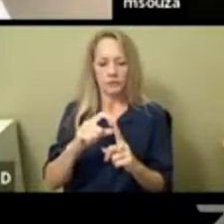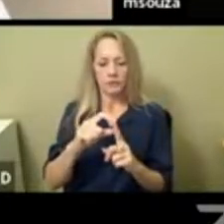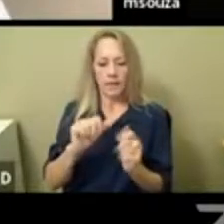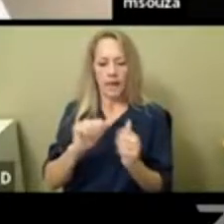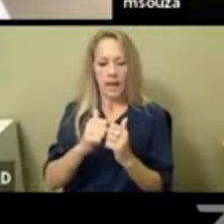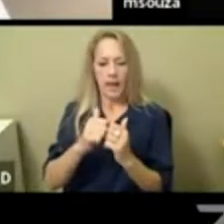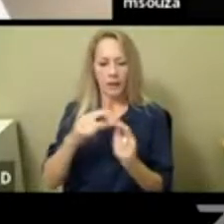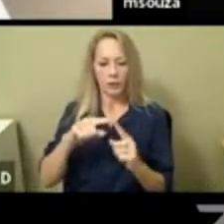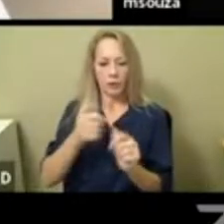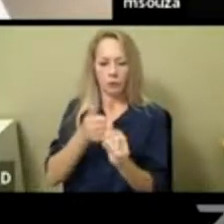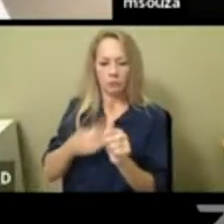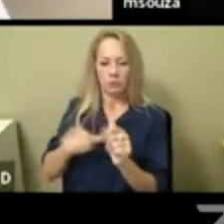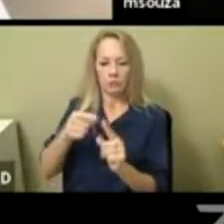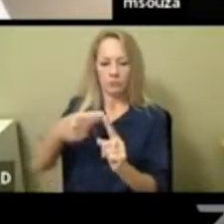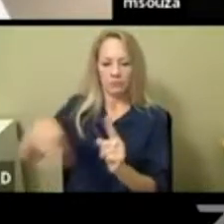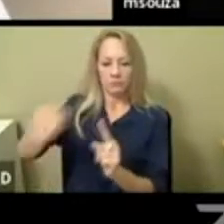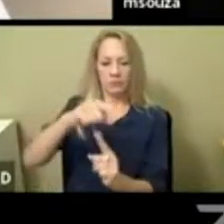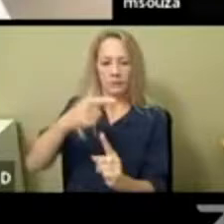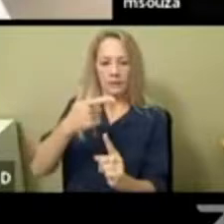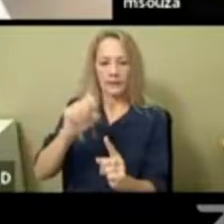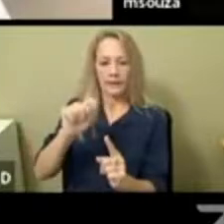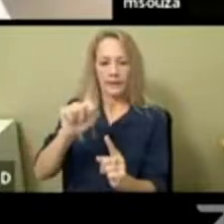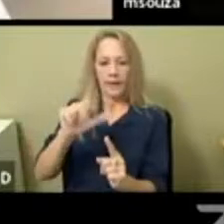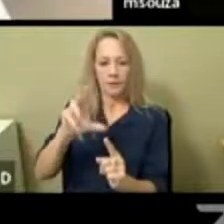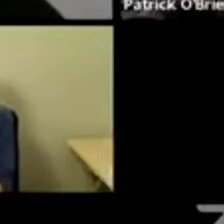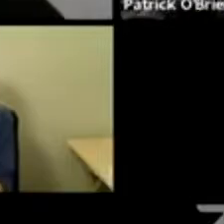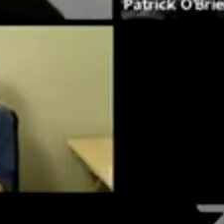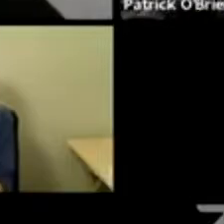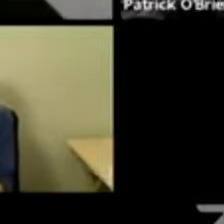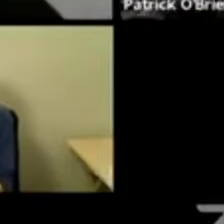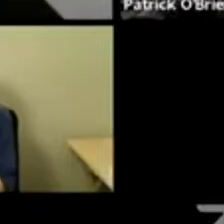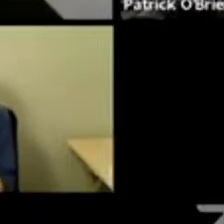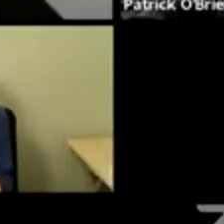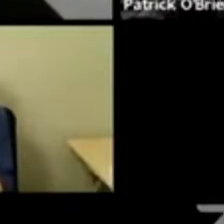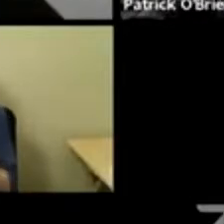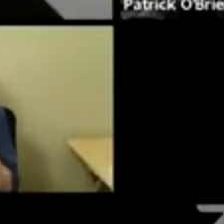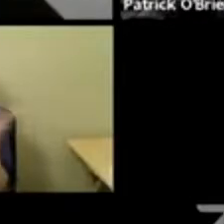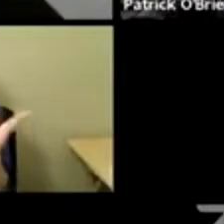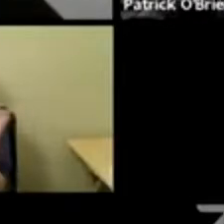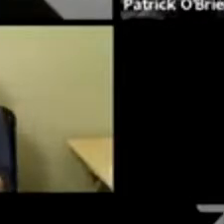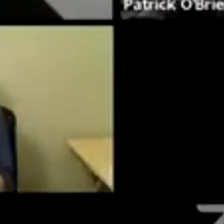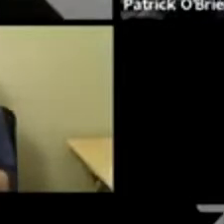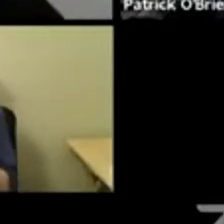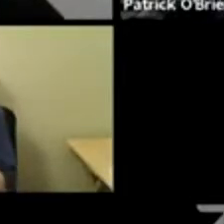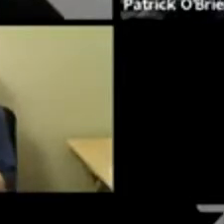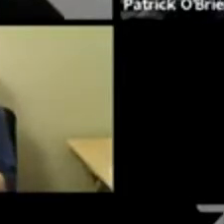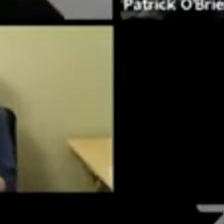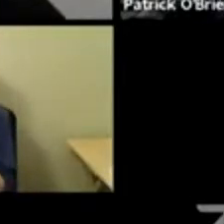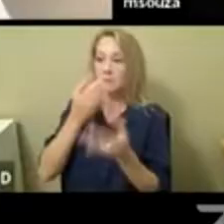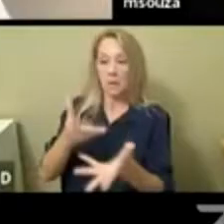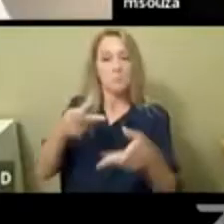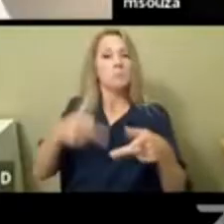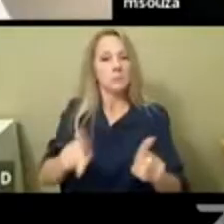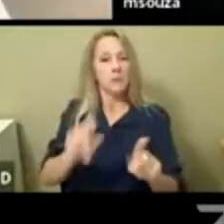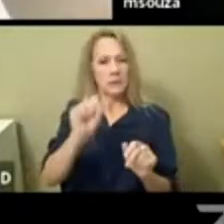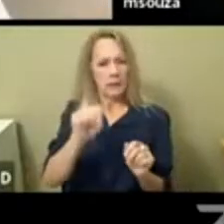purpose of the Open Meetings Act is to have open meetings. So sharing information is permissible,